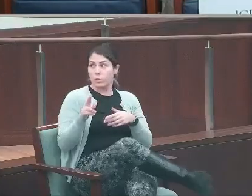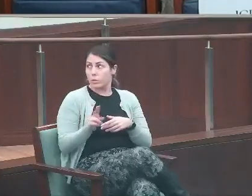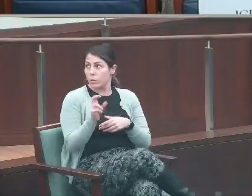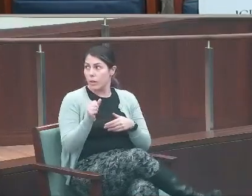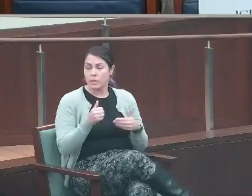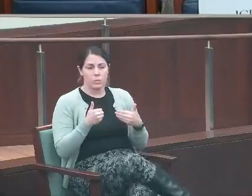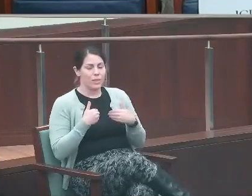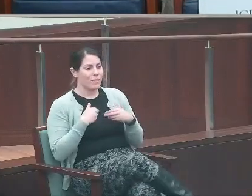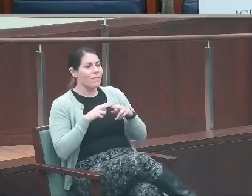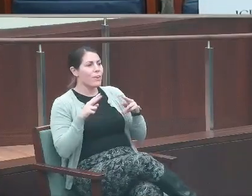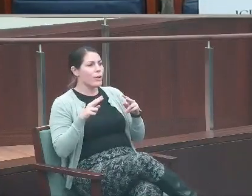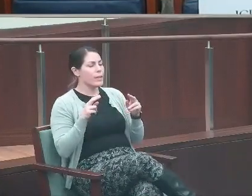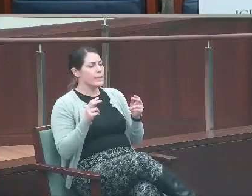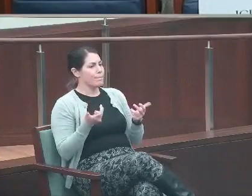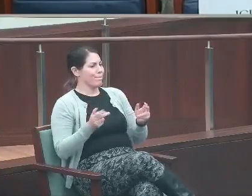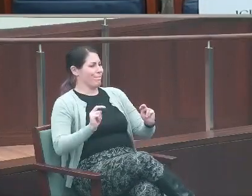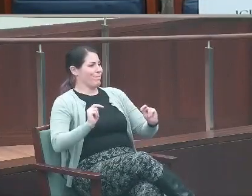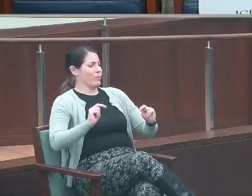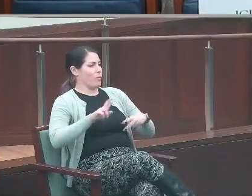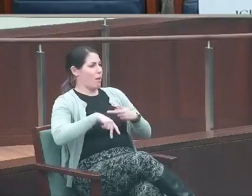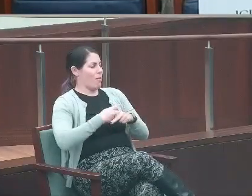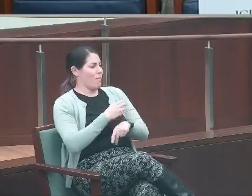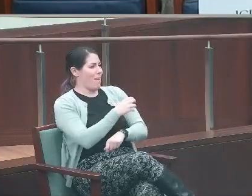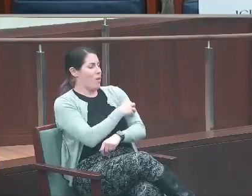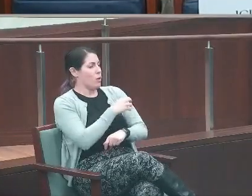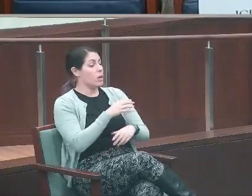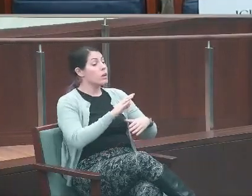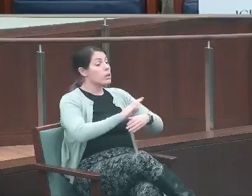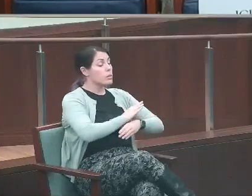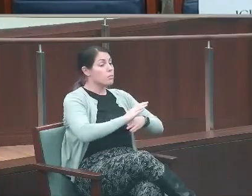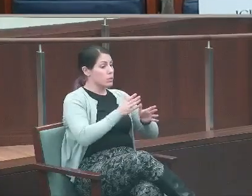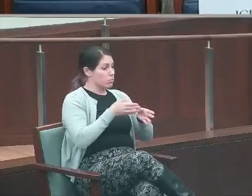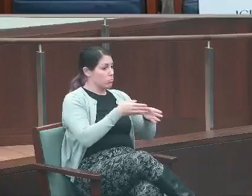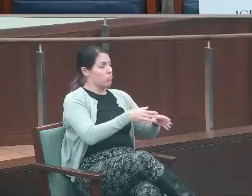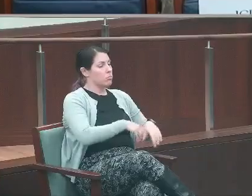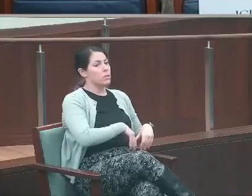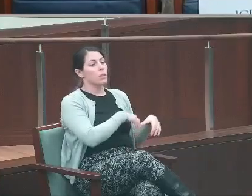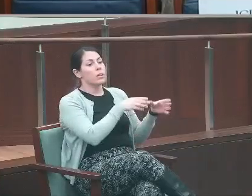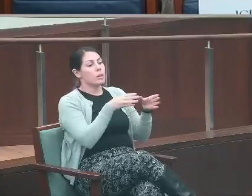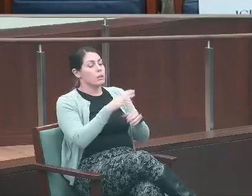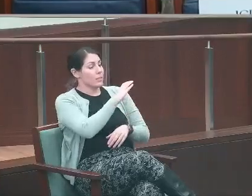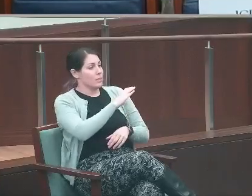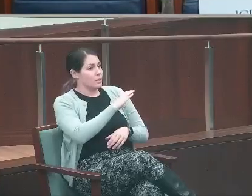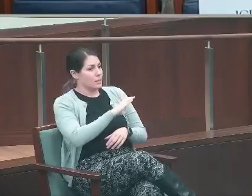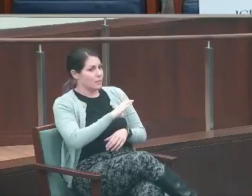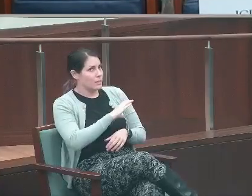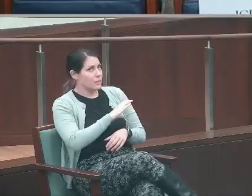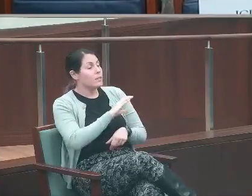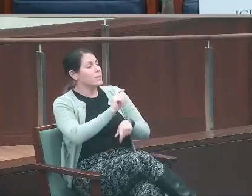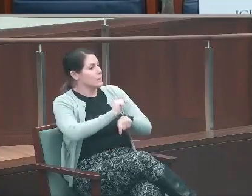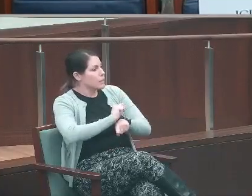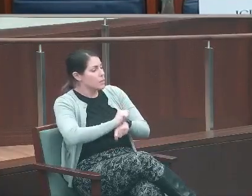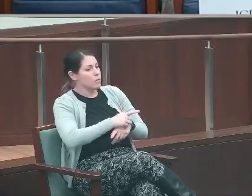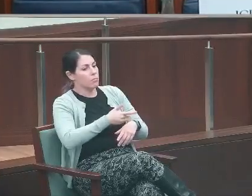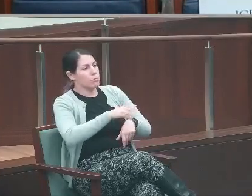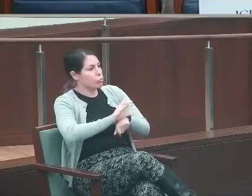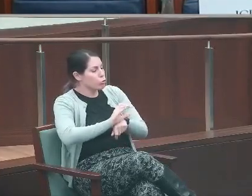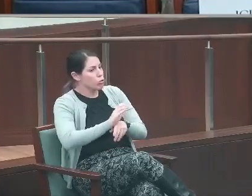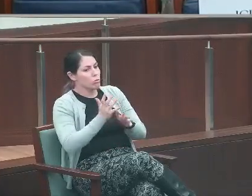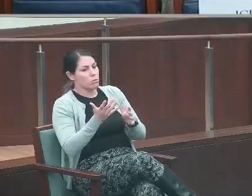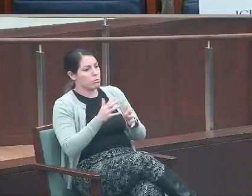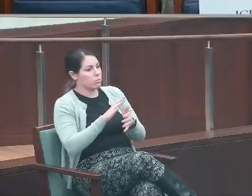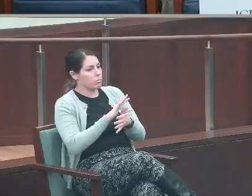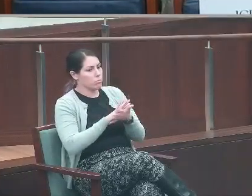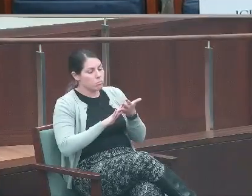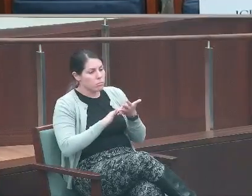hugely decentralized sources of power. We have a business community. We have civil society, synagogues, churches, all